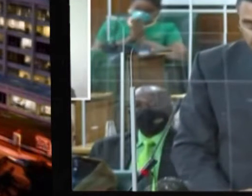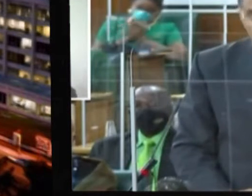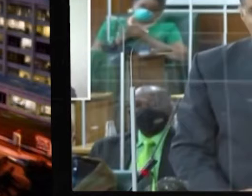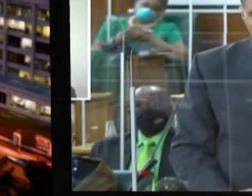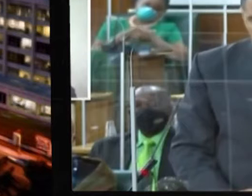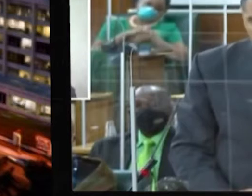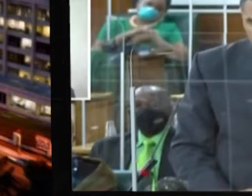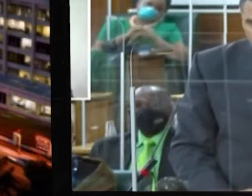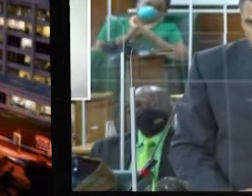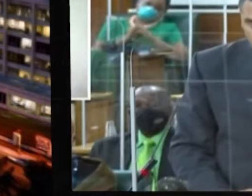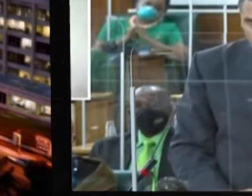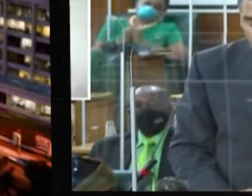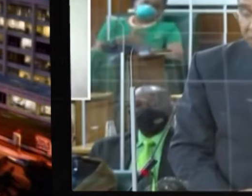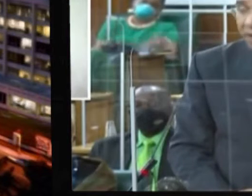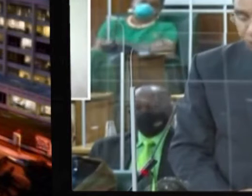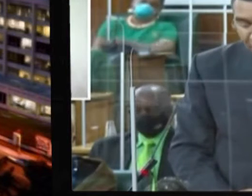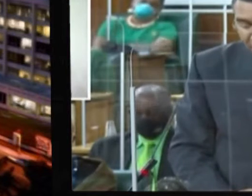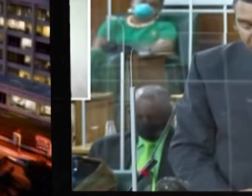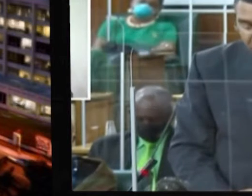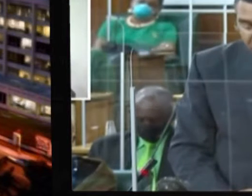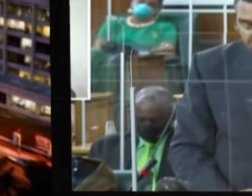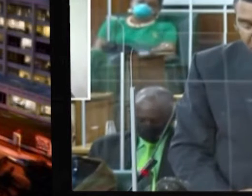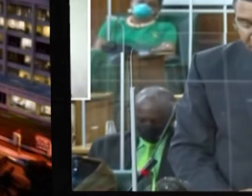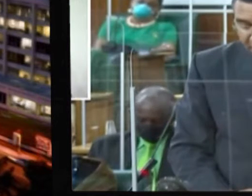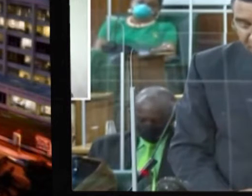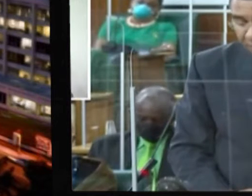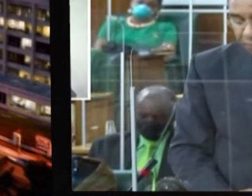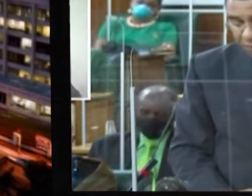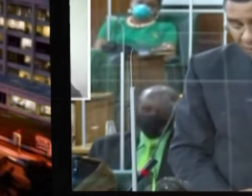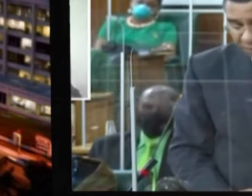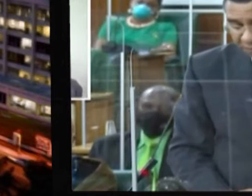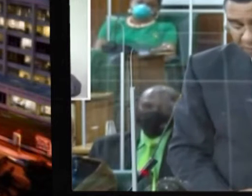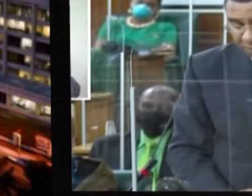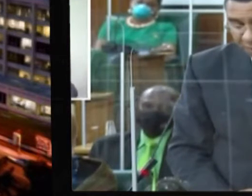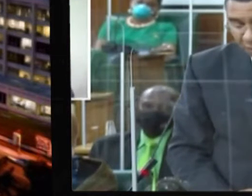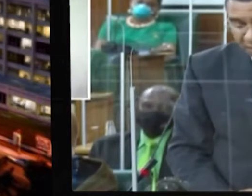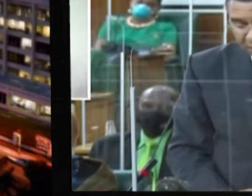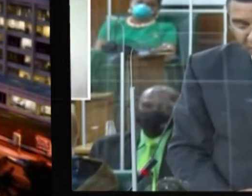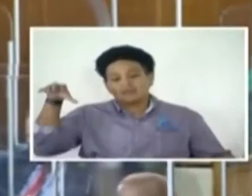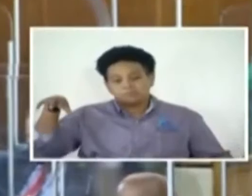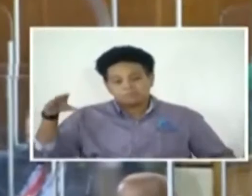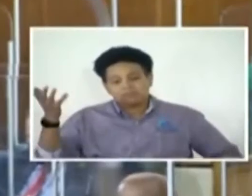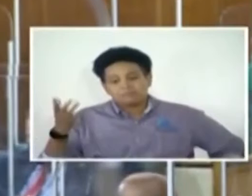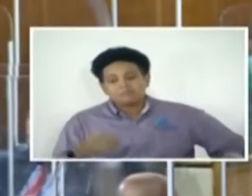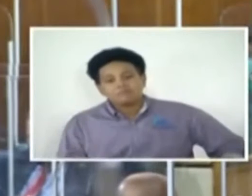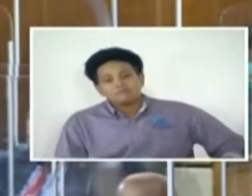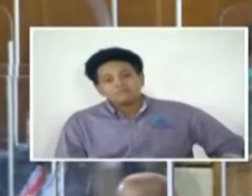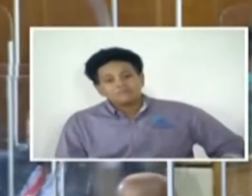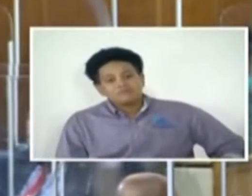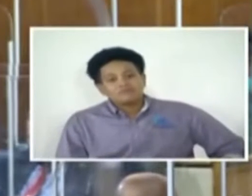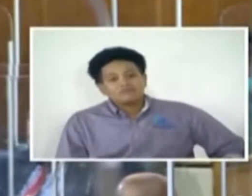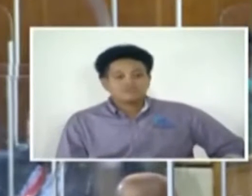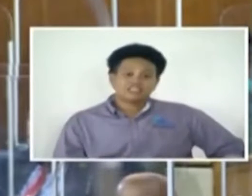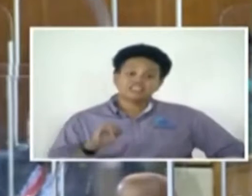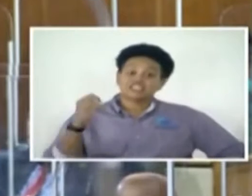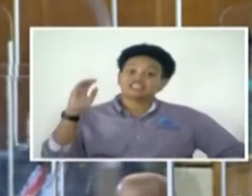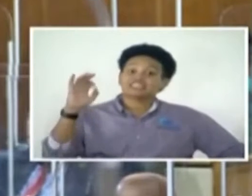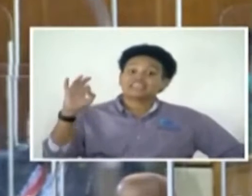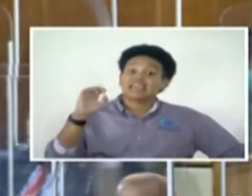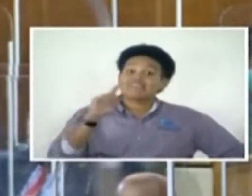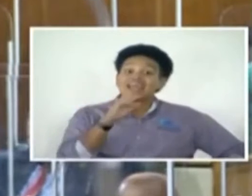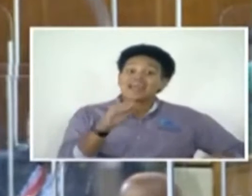JCF and the public through the provision of an objective view of incidents. The JCF has also benefited